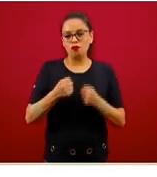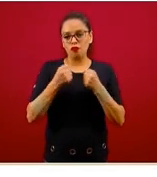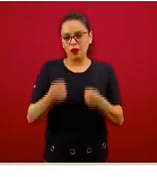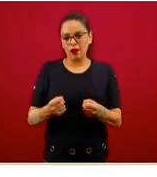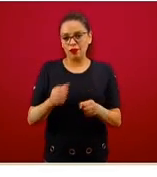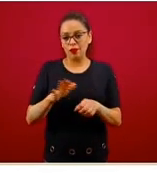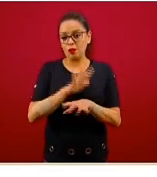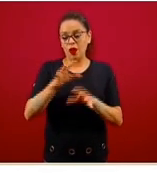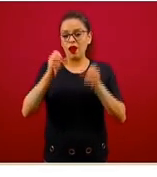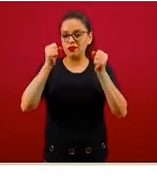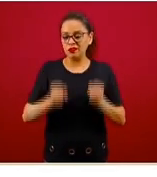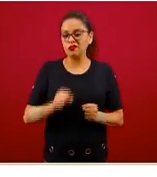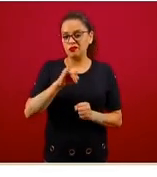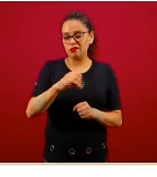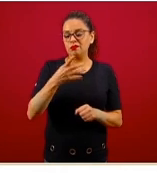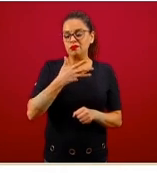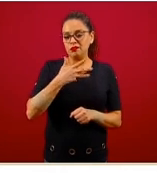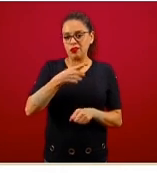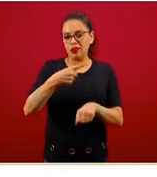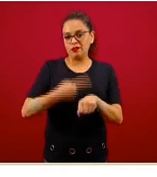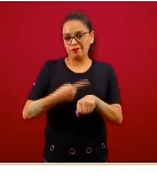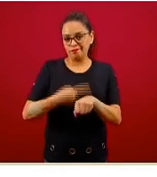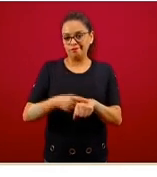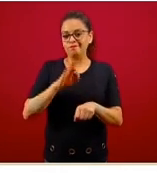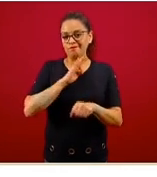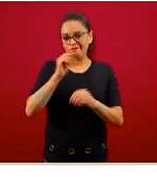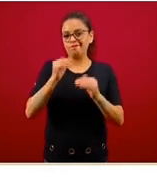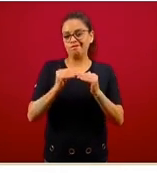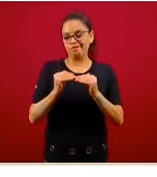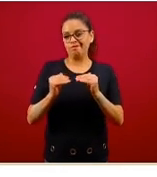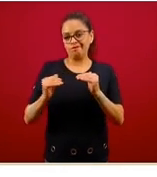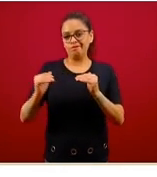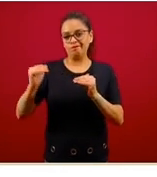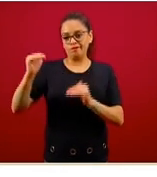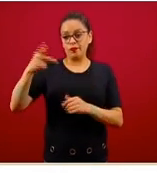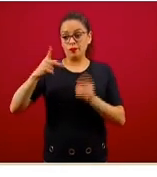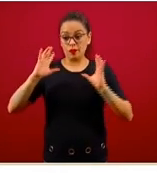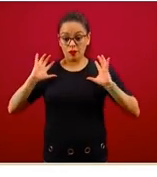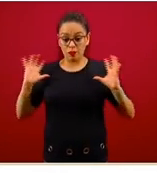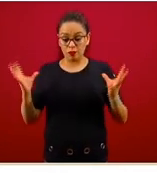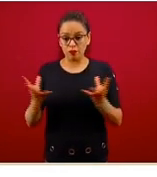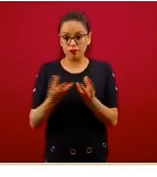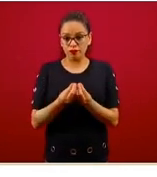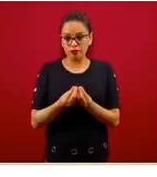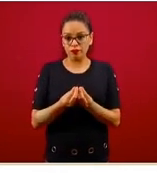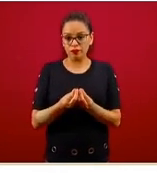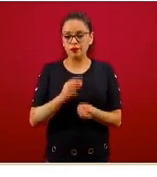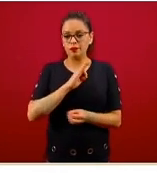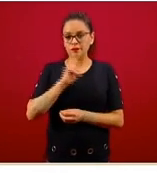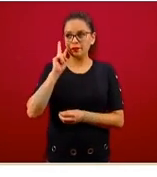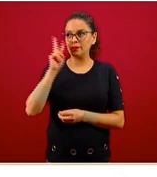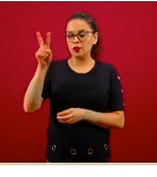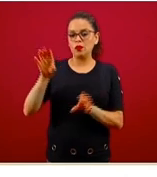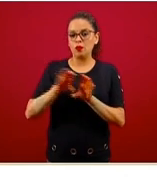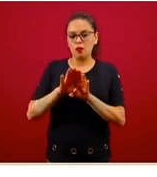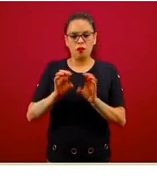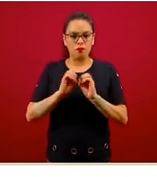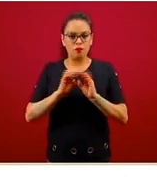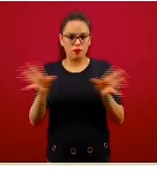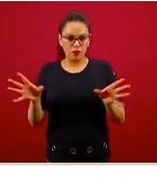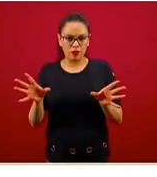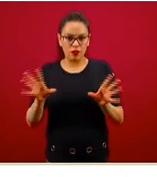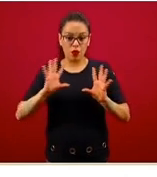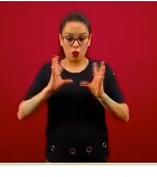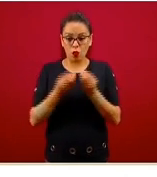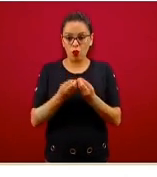half, it is more than possible that half of these suspect cases will be confirmed as